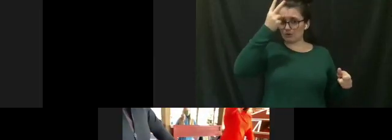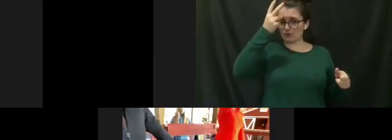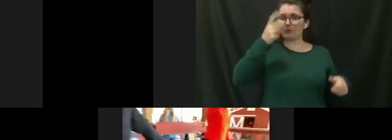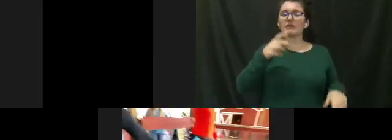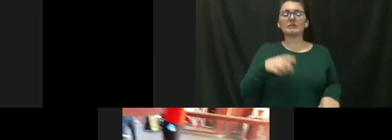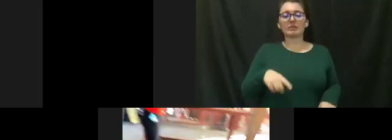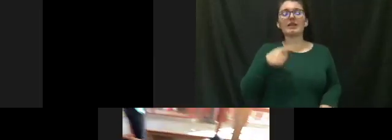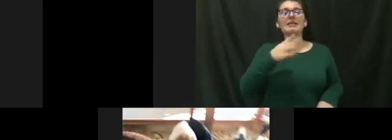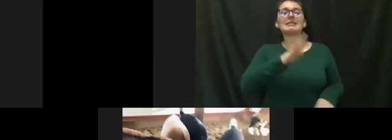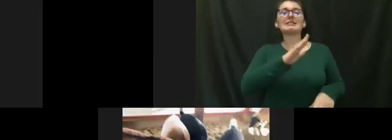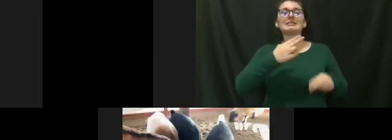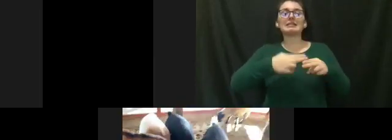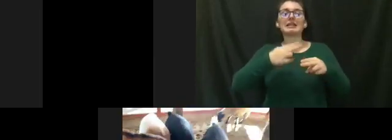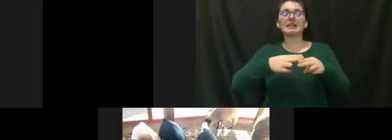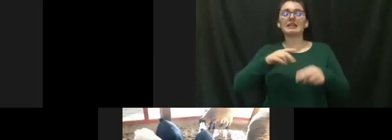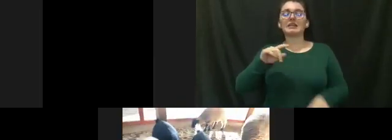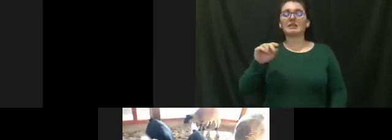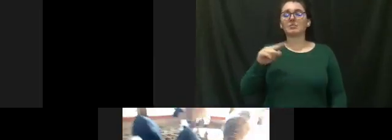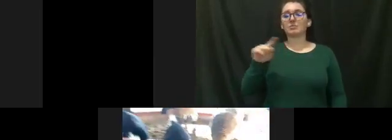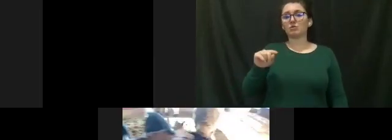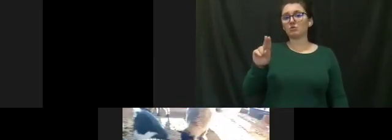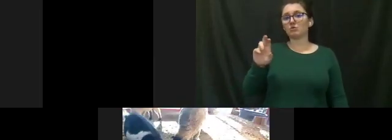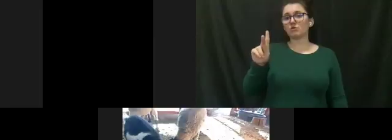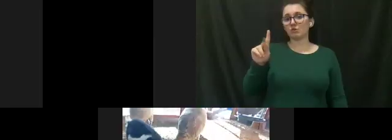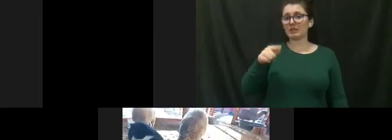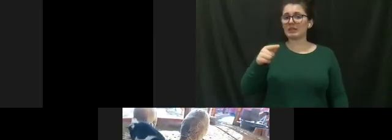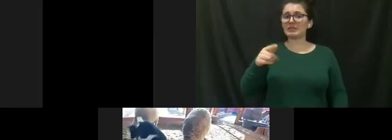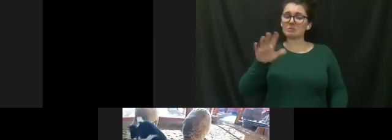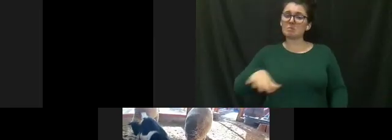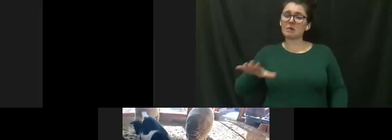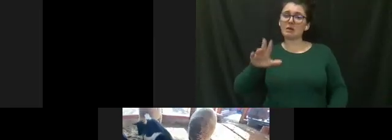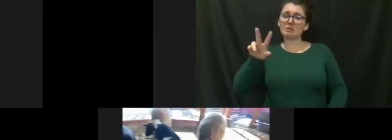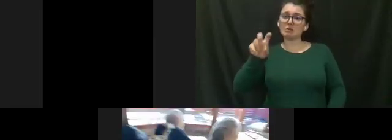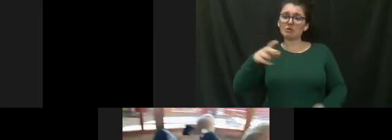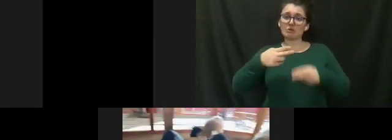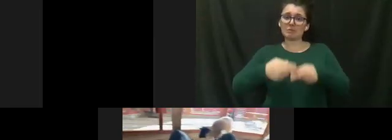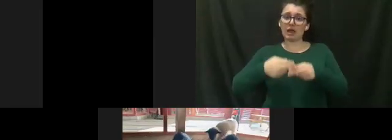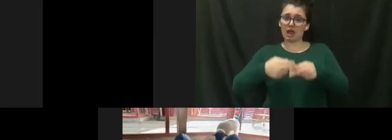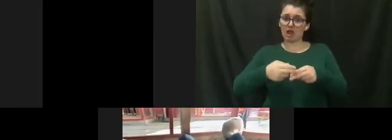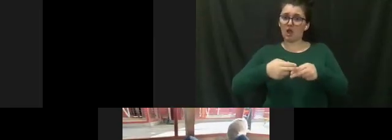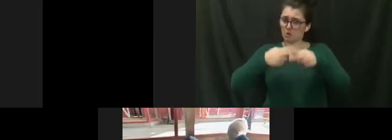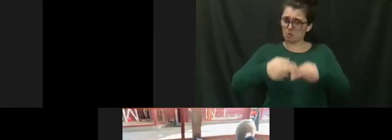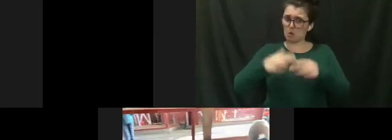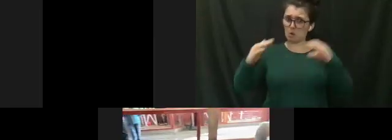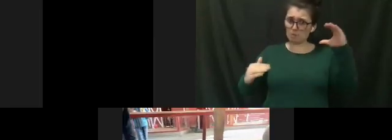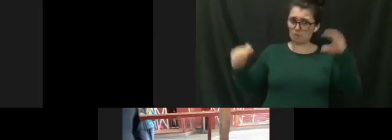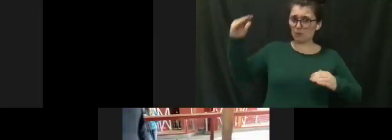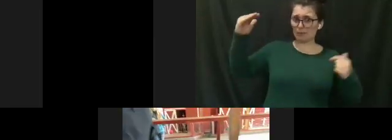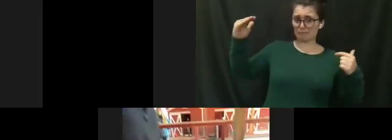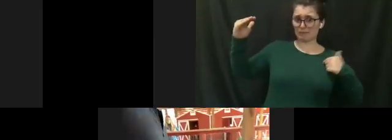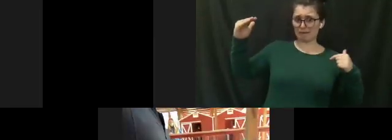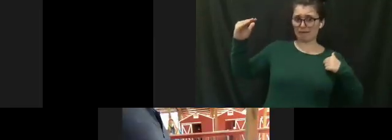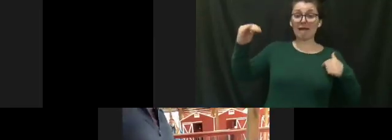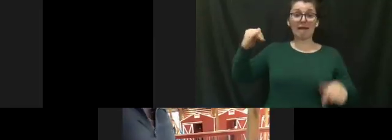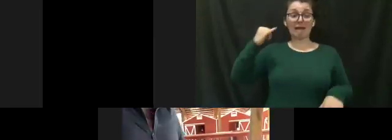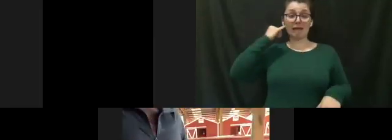goat. And he's about 200 pounds. So he's a pretty big goat. He definitely weighs more than I do. And if he stands up on his hind